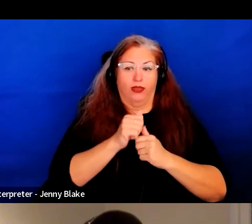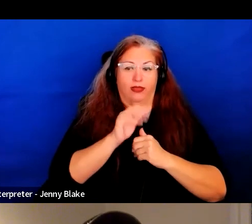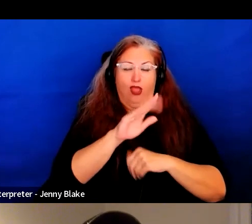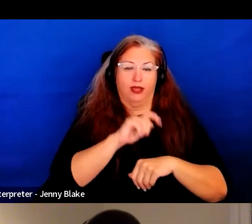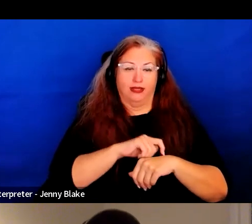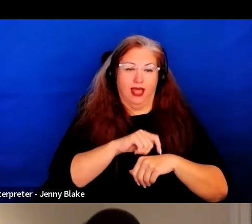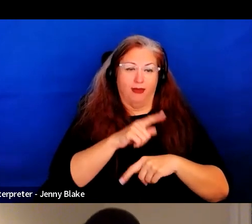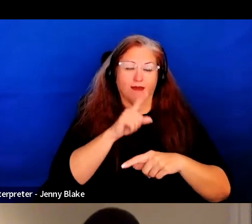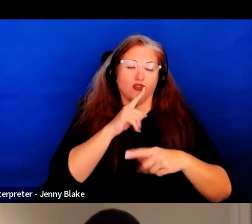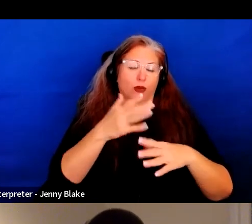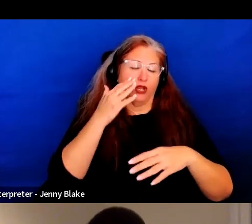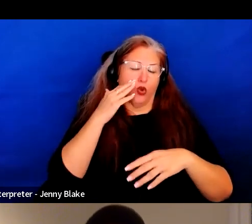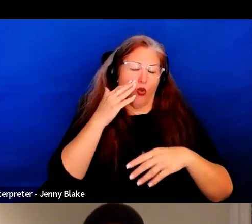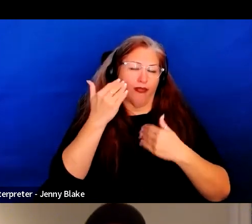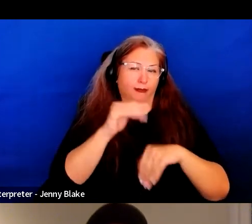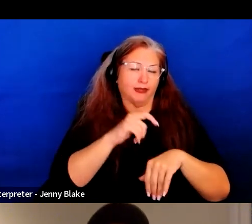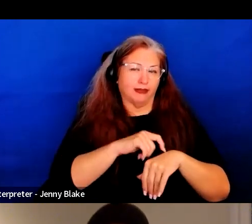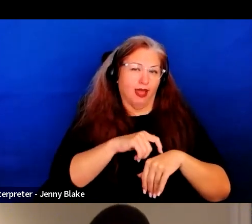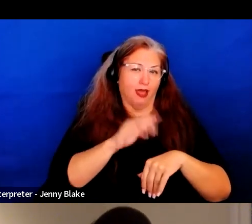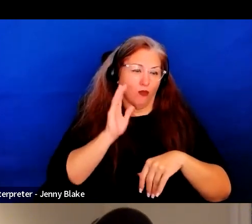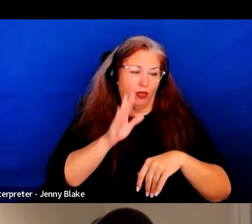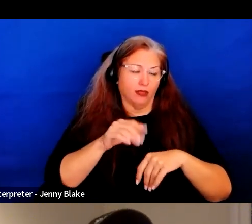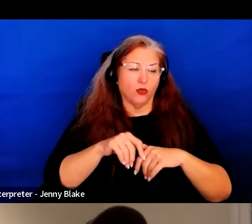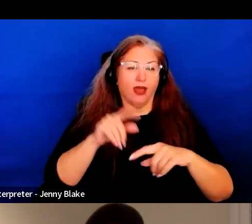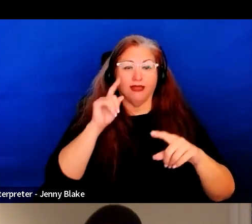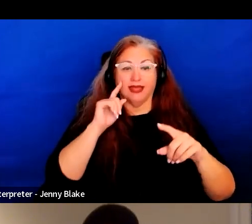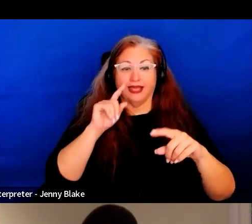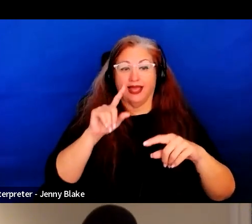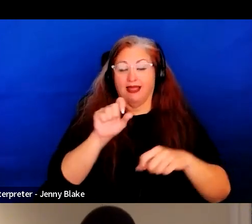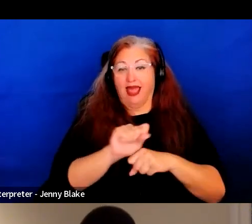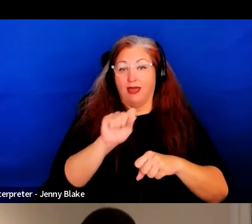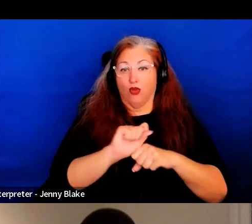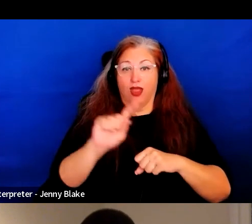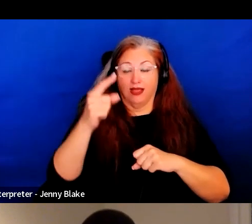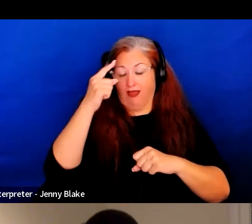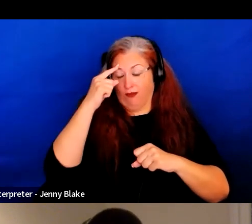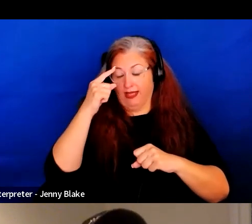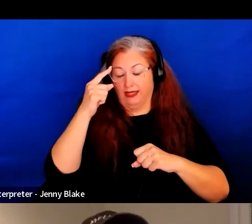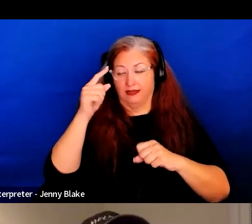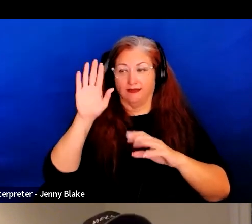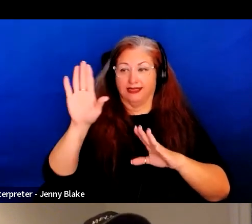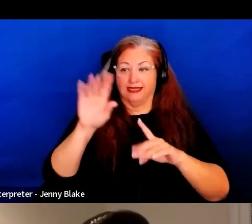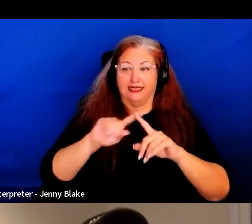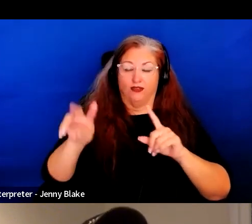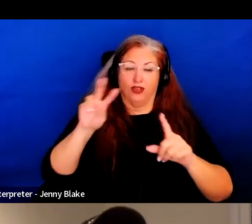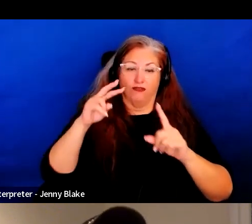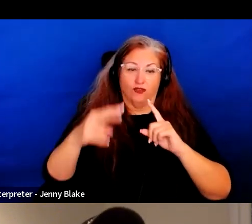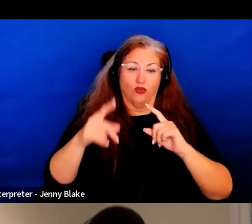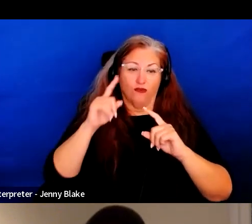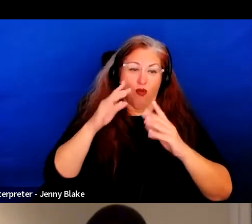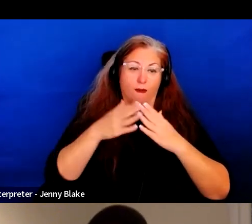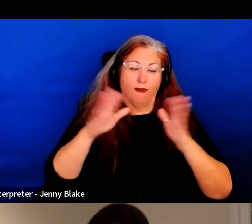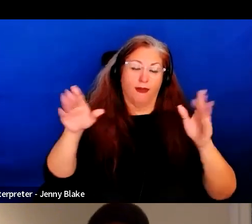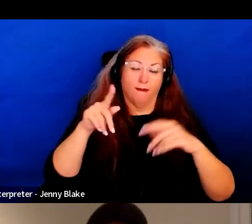they probably know that they have a limited time. I think that a Labour government has a very different view of public